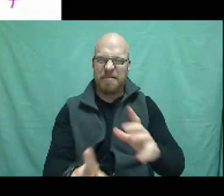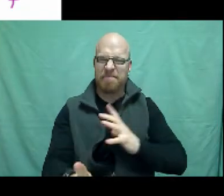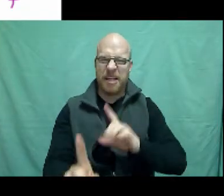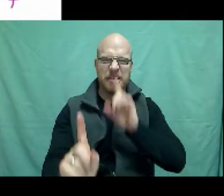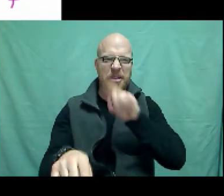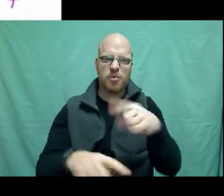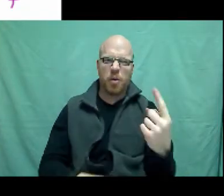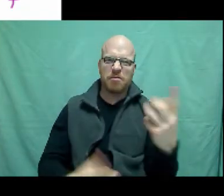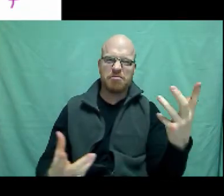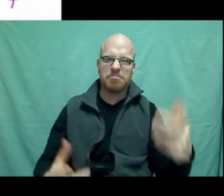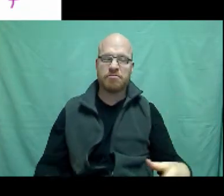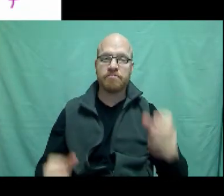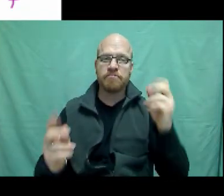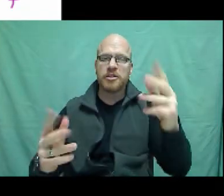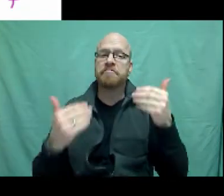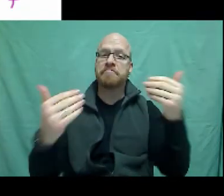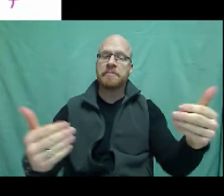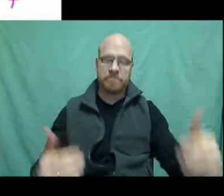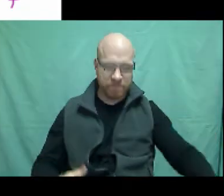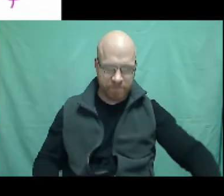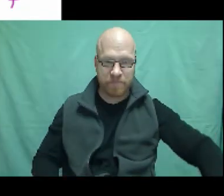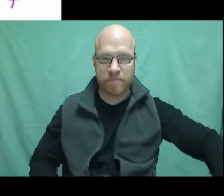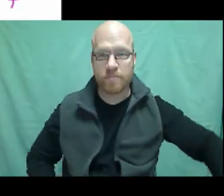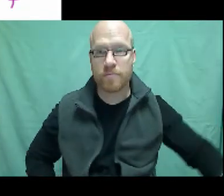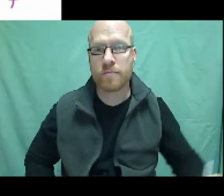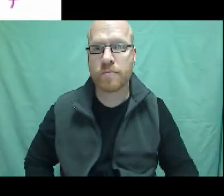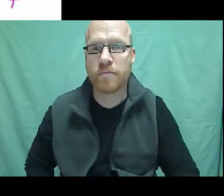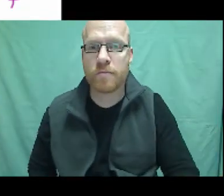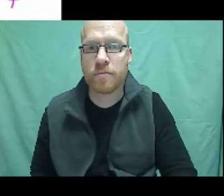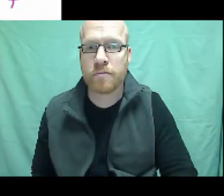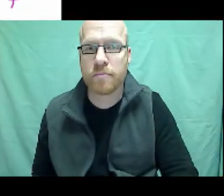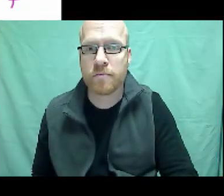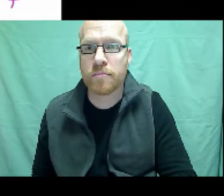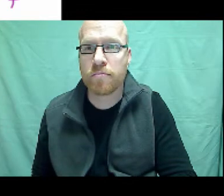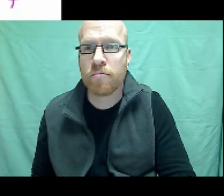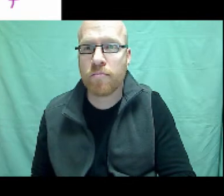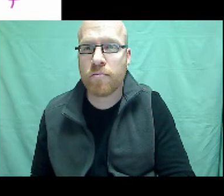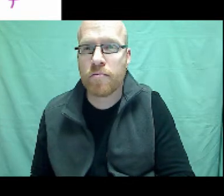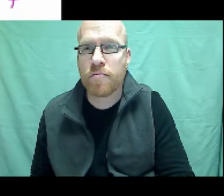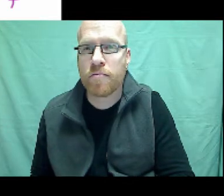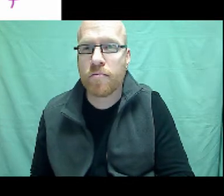If you were to see that, you can write the answer as 1. You don't have to expand it out like I did. Let's move on.